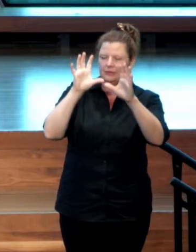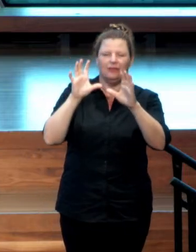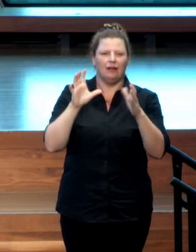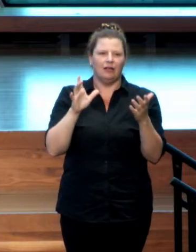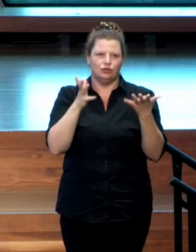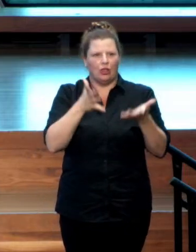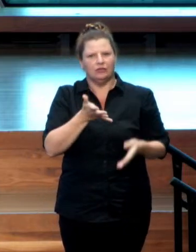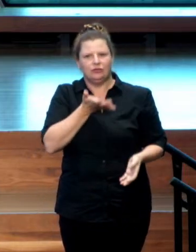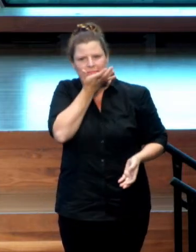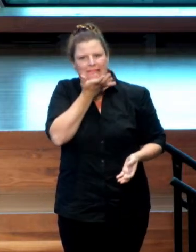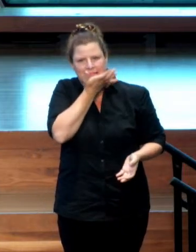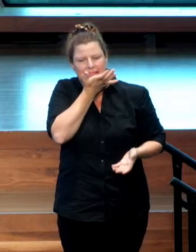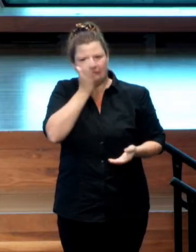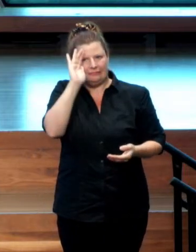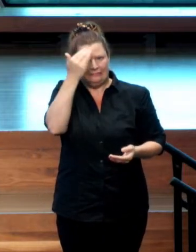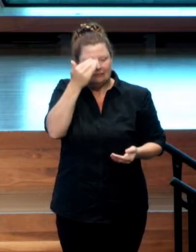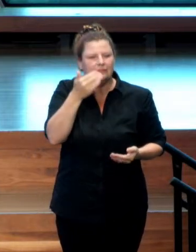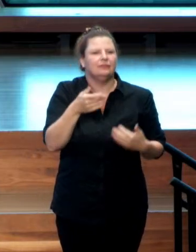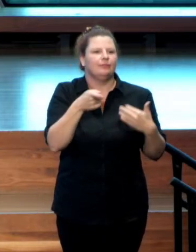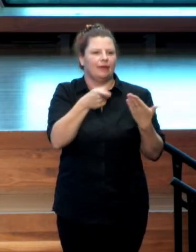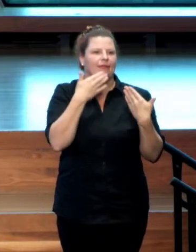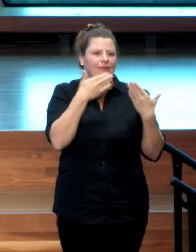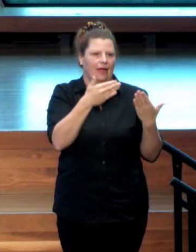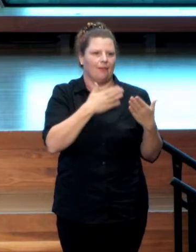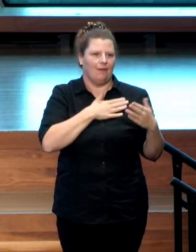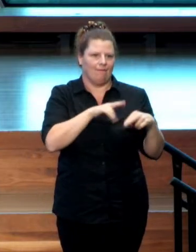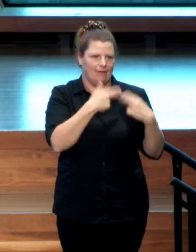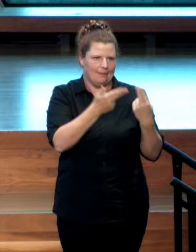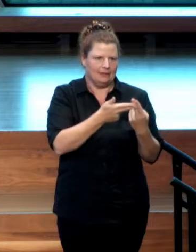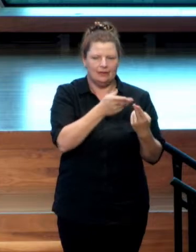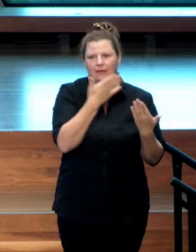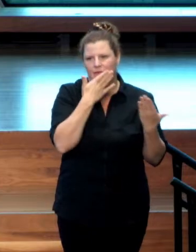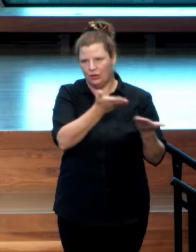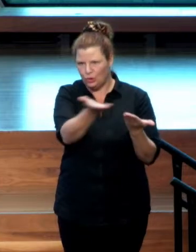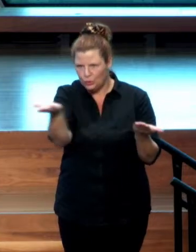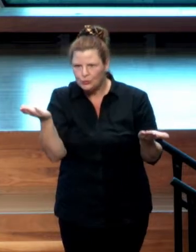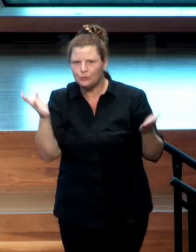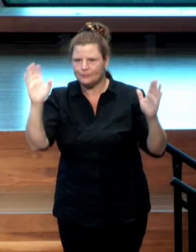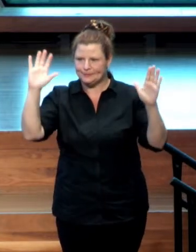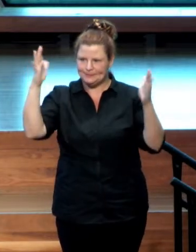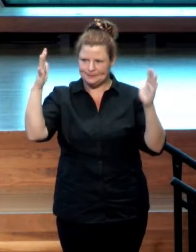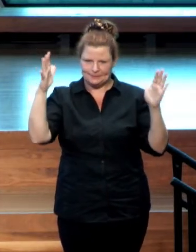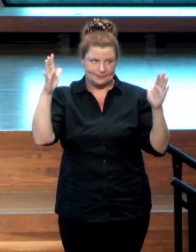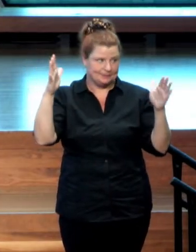with. So I thank them, and thank you. Thanks a lot.